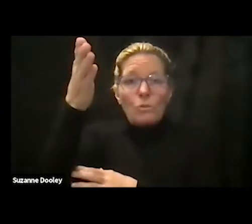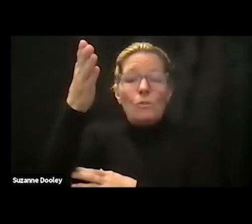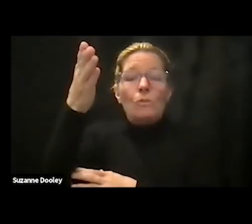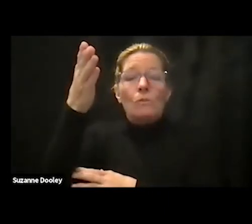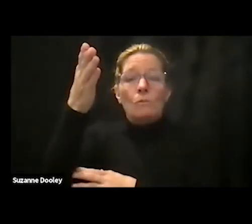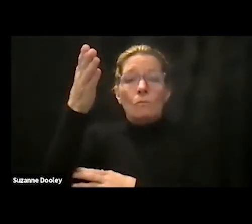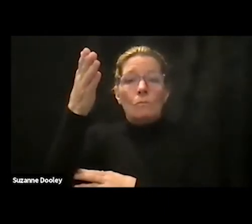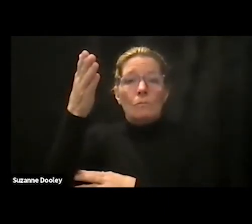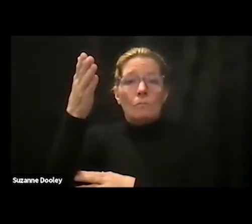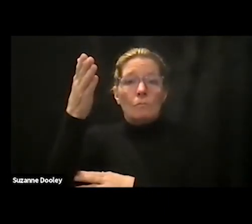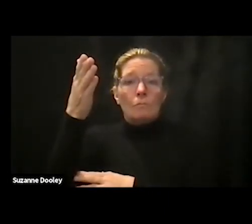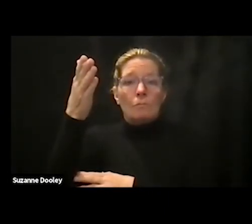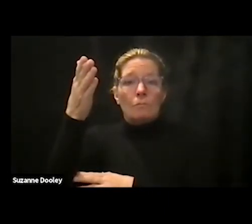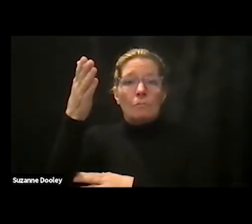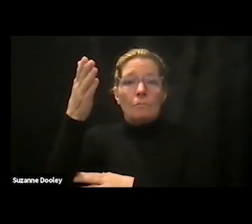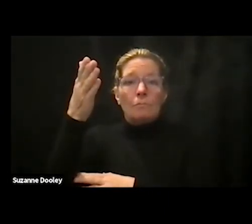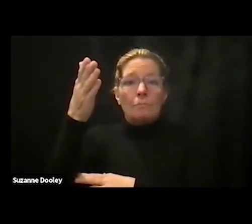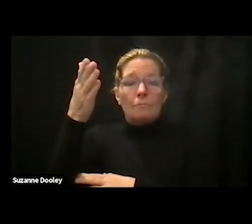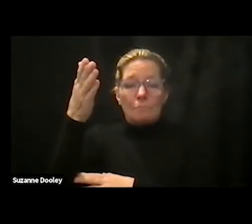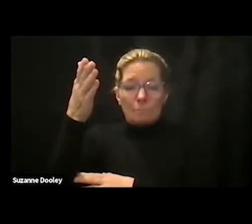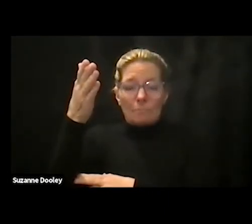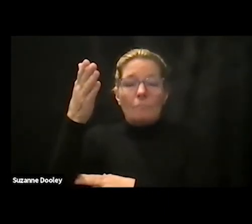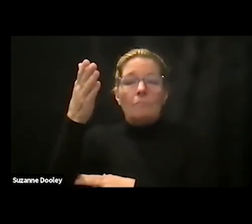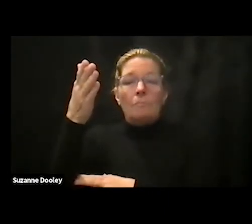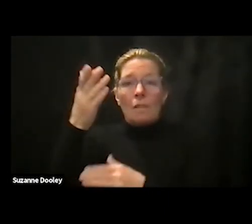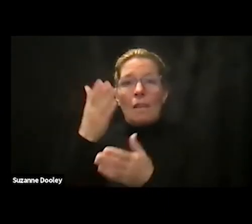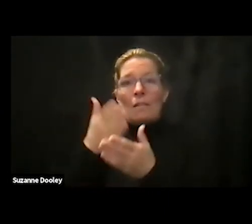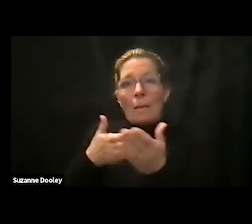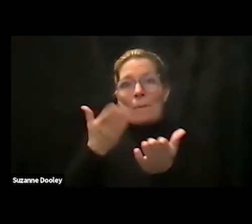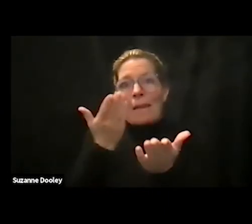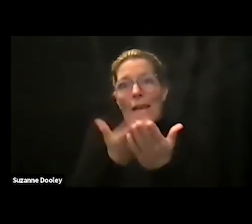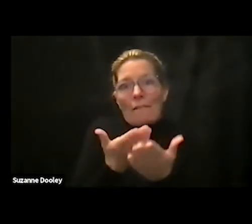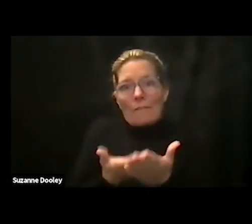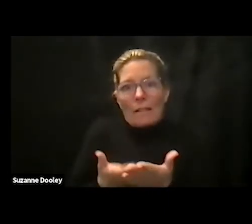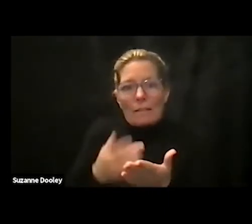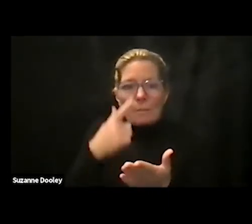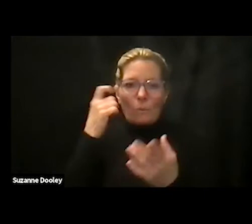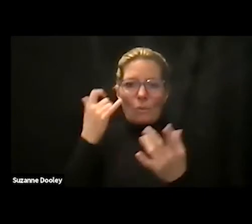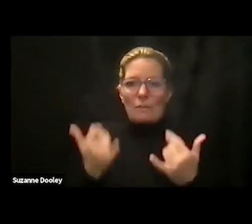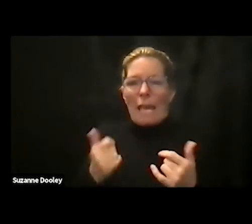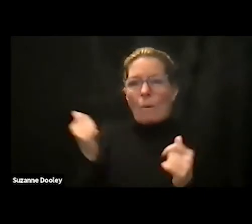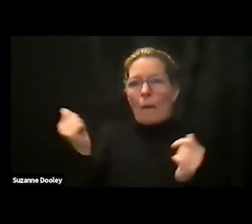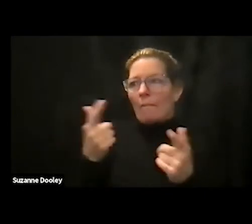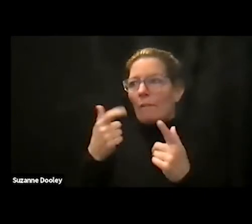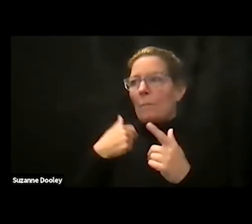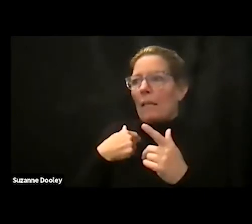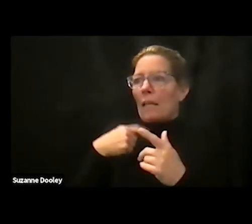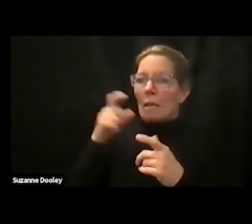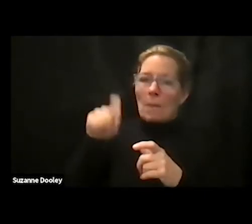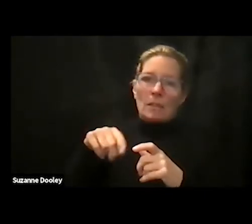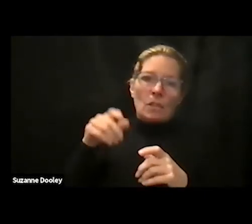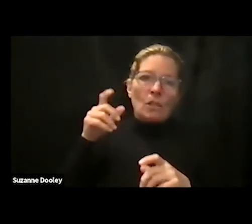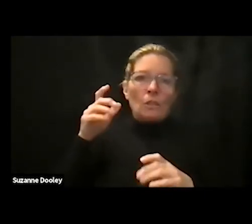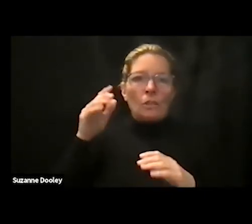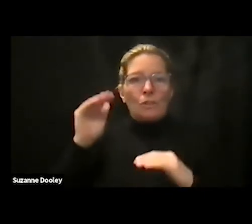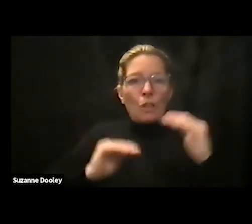some like evidence, right? Because we live in this like evidence-based society where we always have to justify